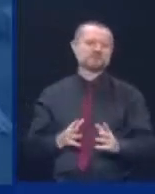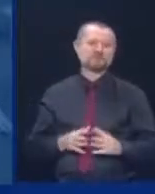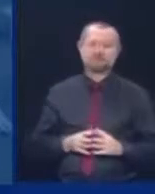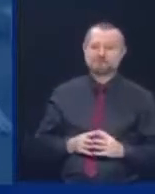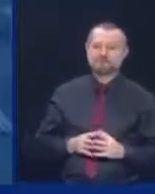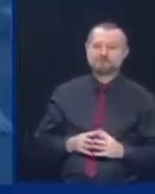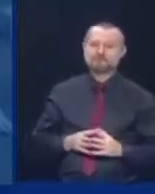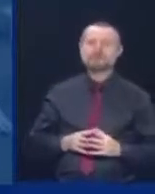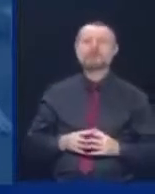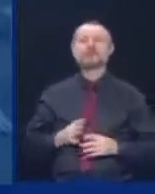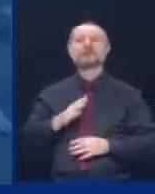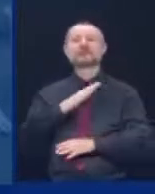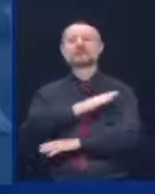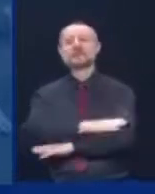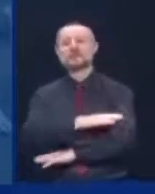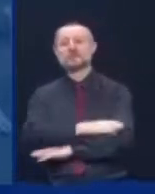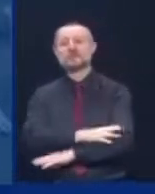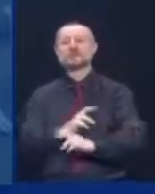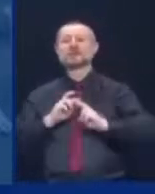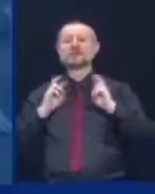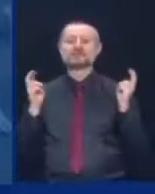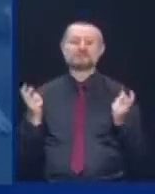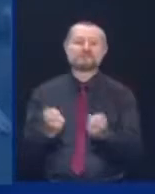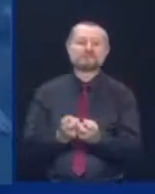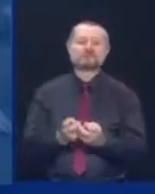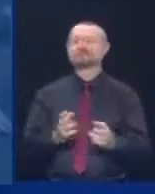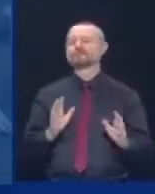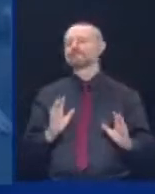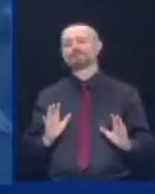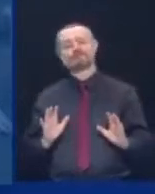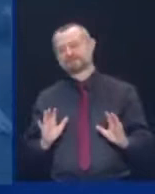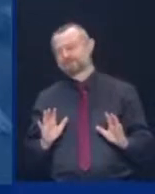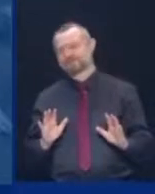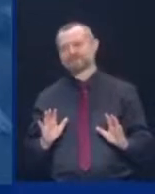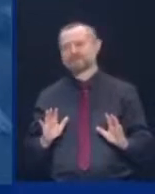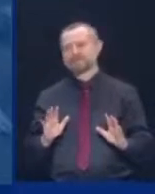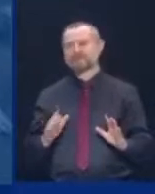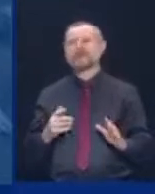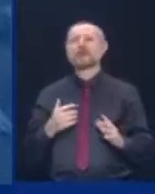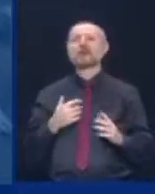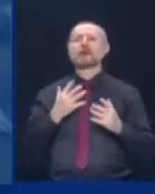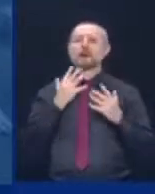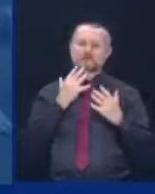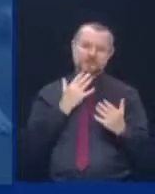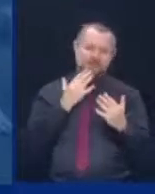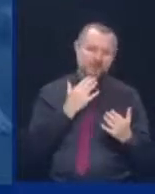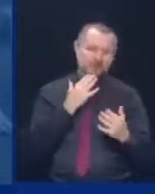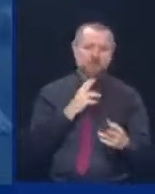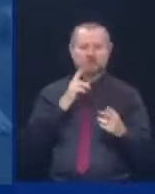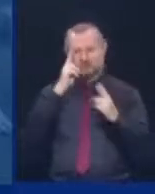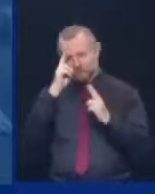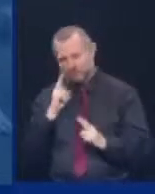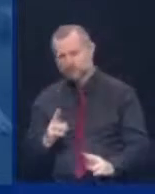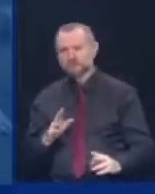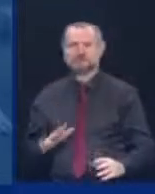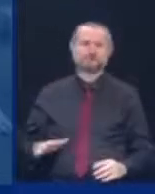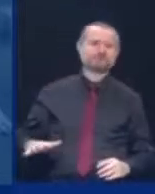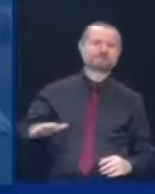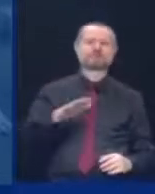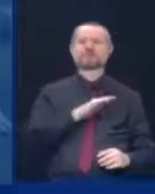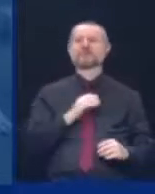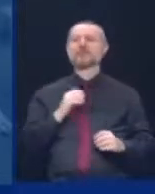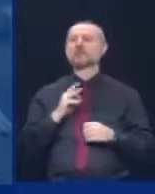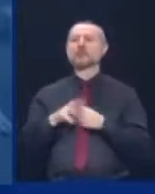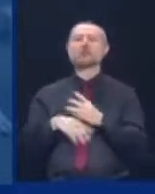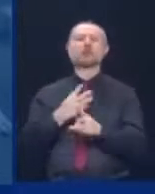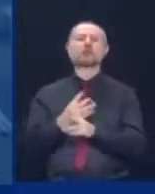table. You're giving thanks and honoring your global family